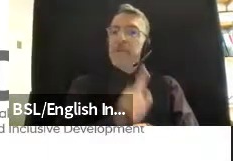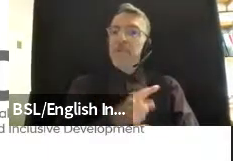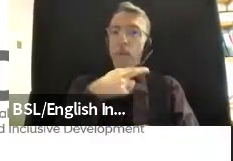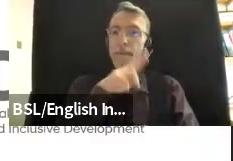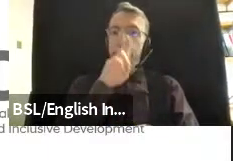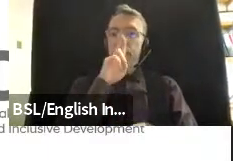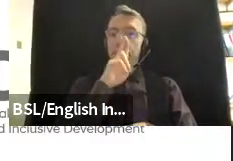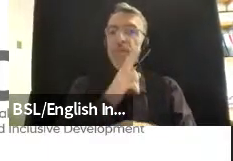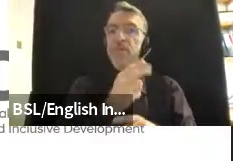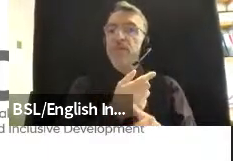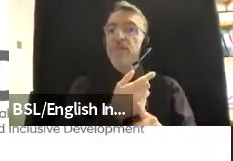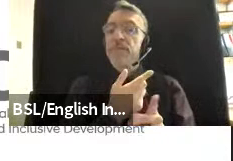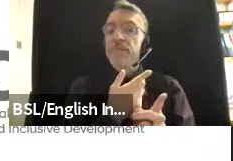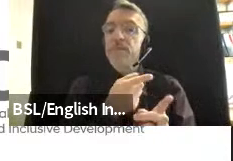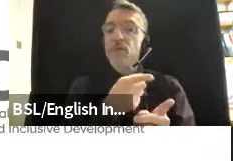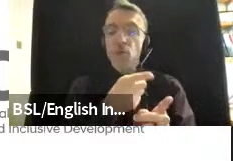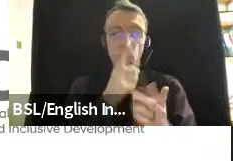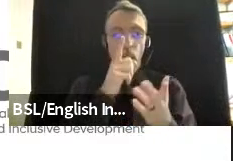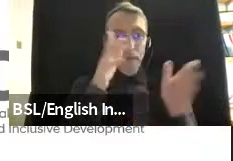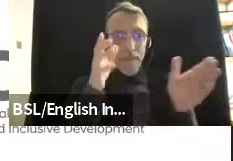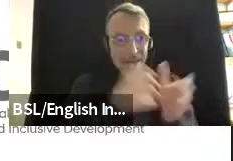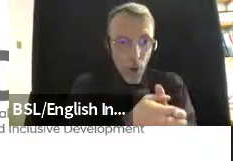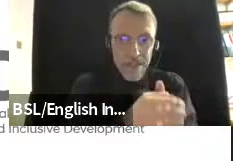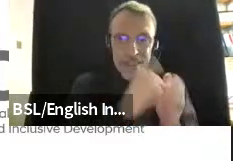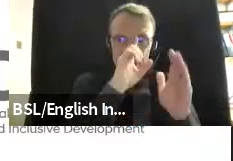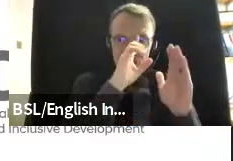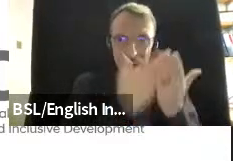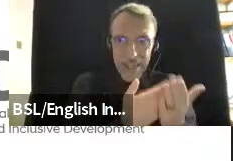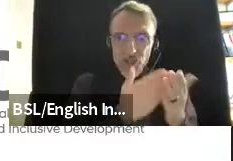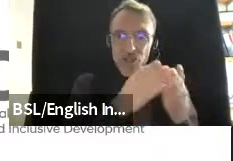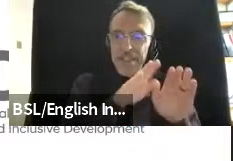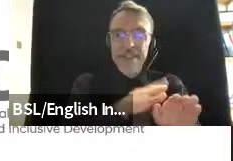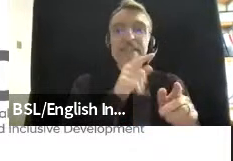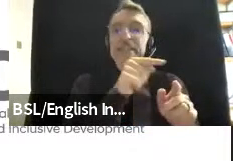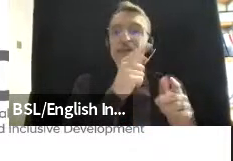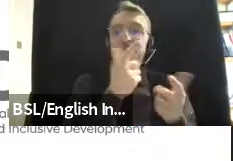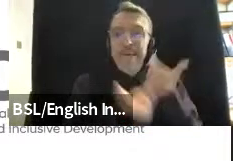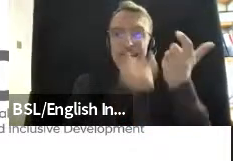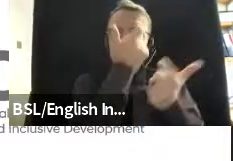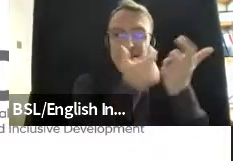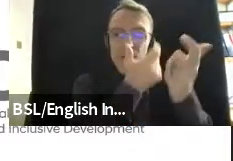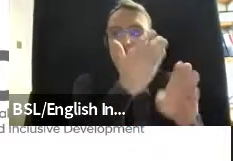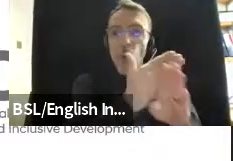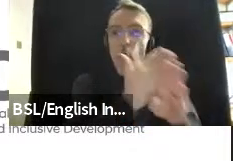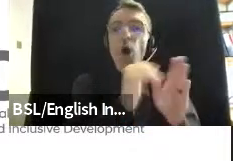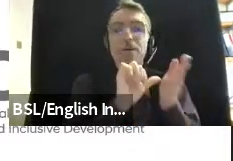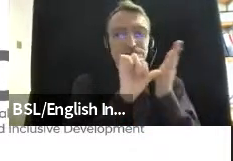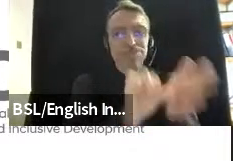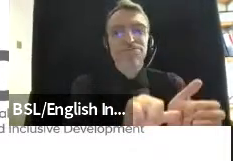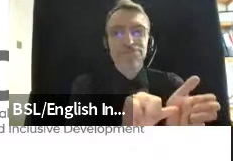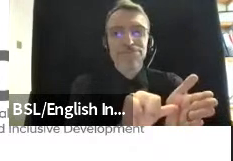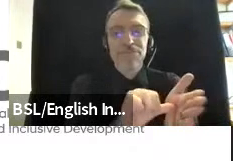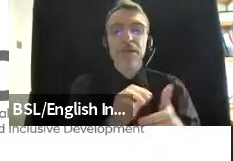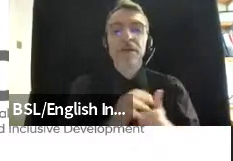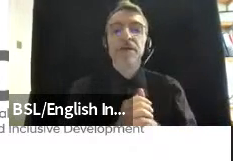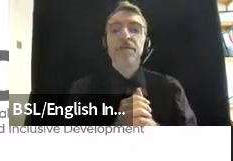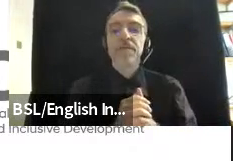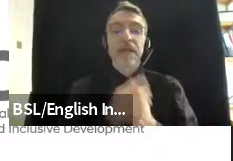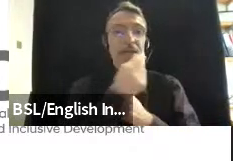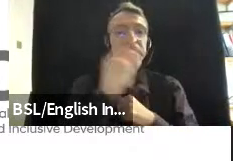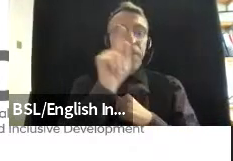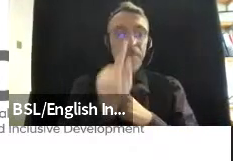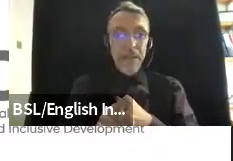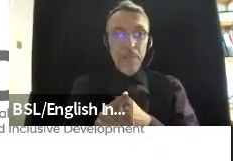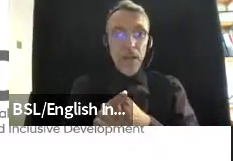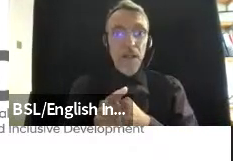from a minority religion, you may find it harder to find work. But it also meant that some people actually hid